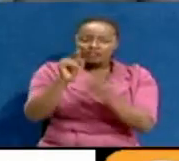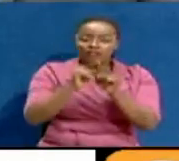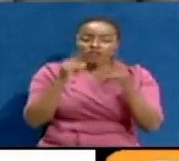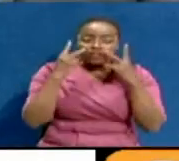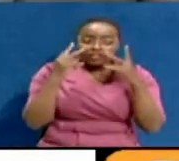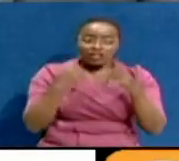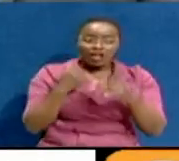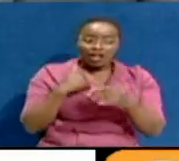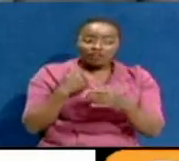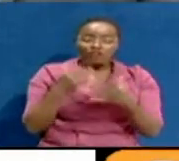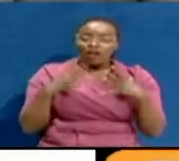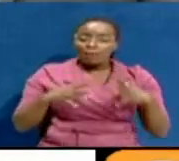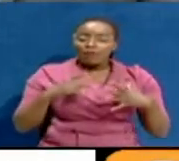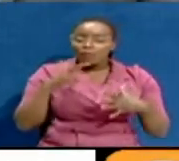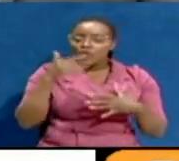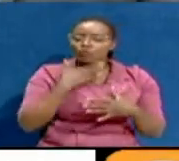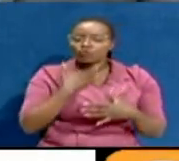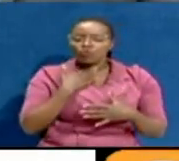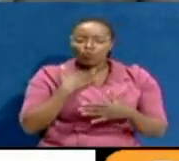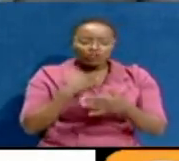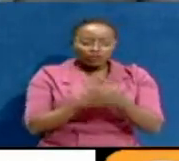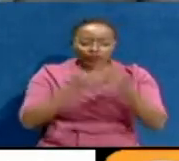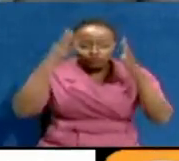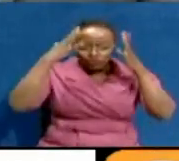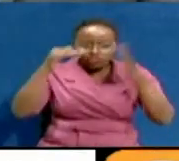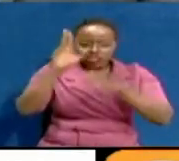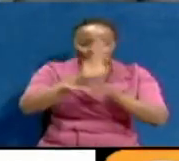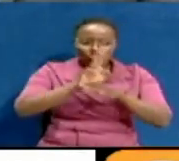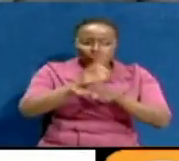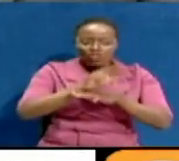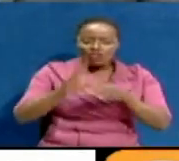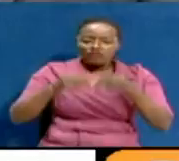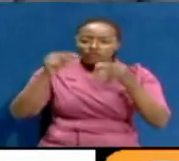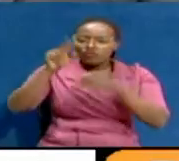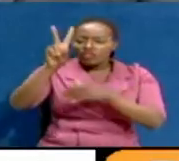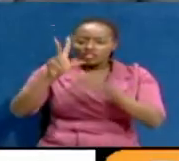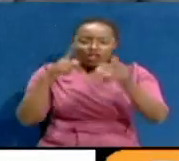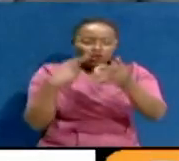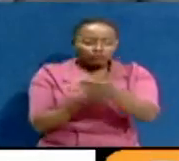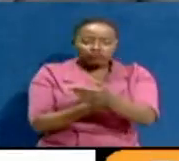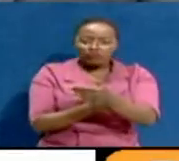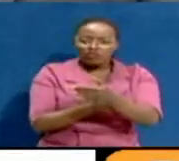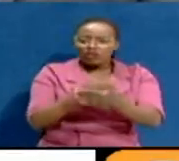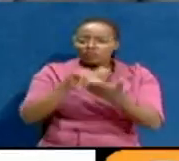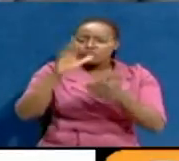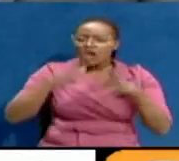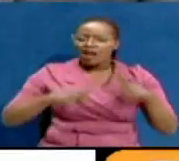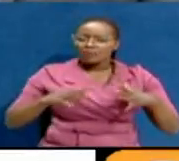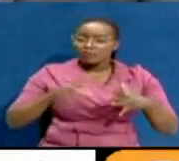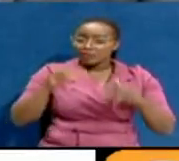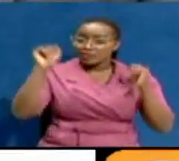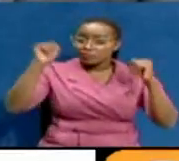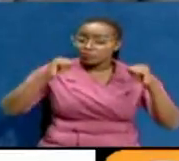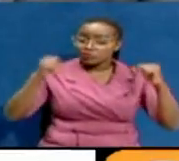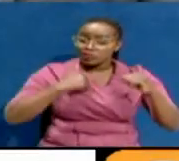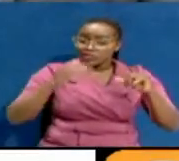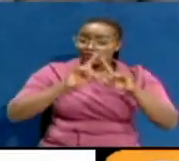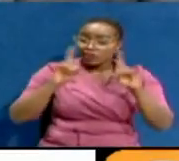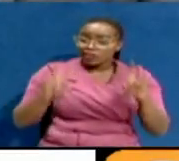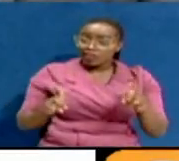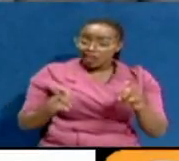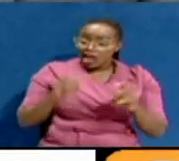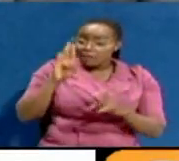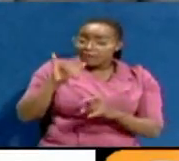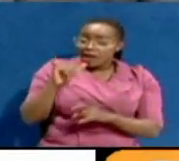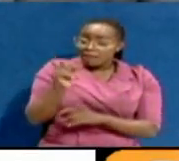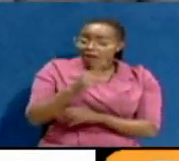realize you have this great demand for vaccines, so you choose to use the supply for the second dose to vaccinate more people. Is there a possibility